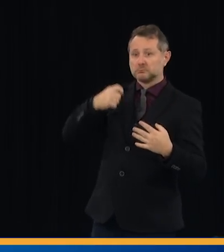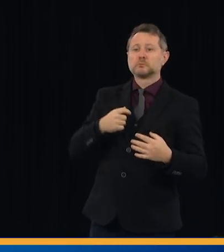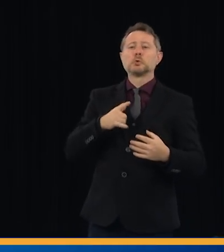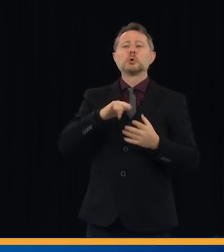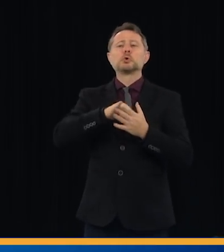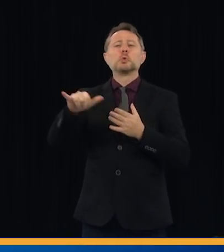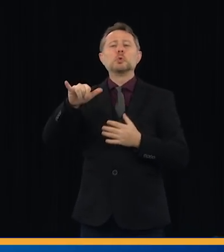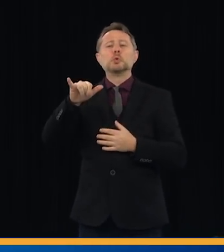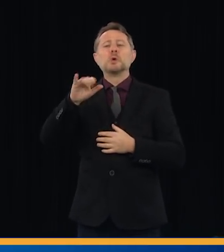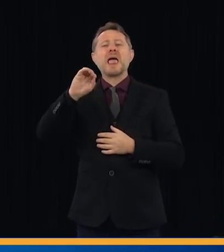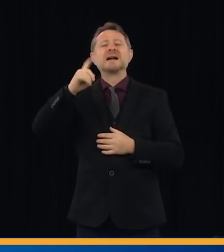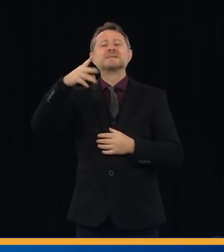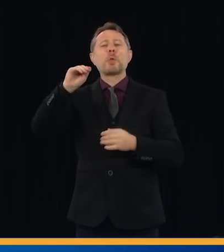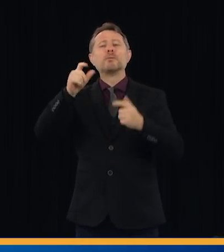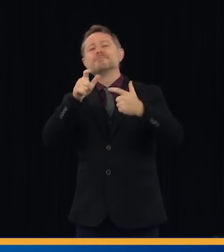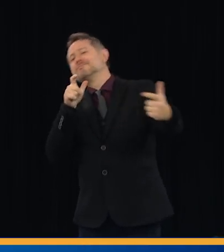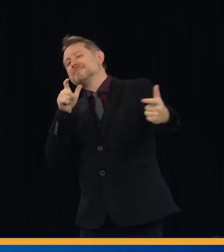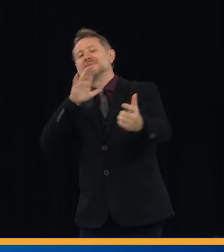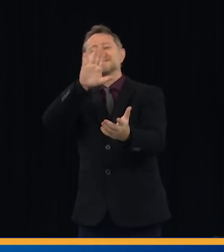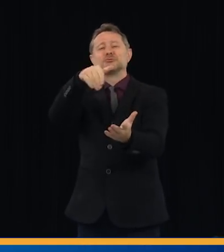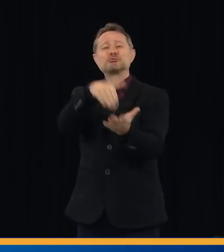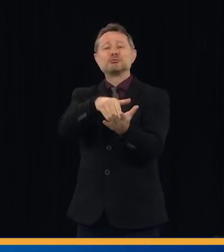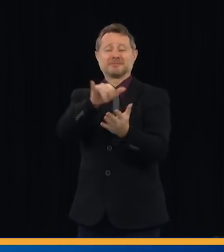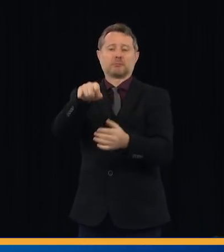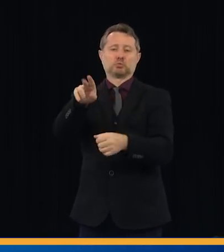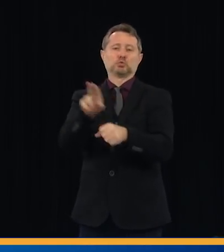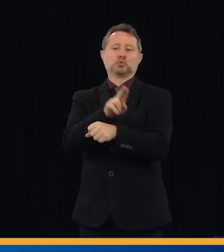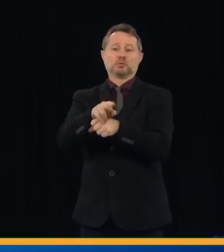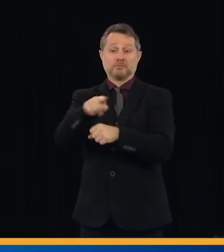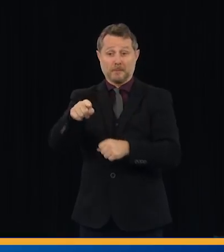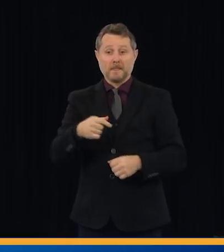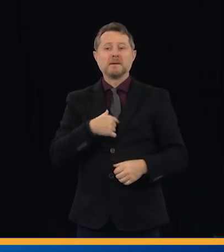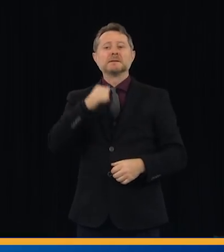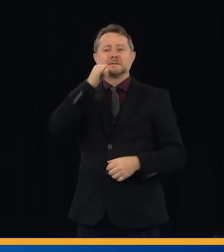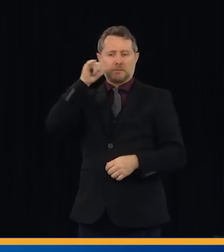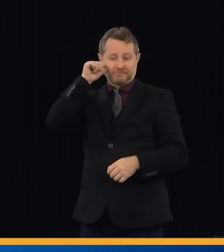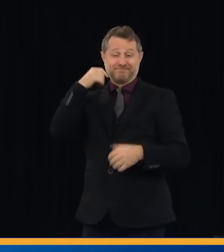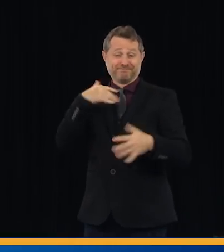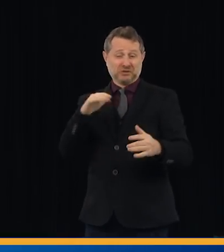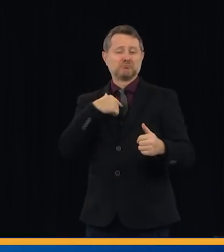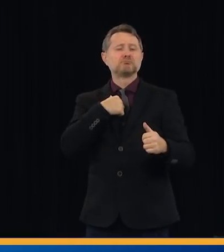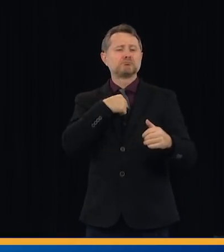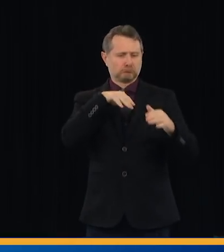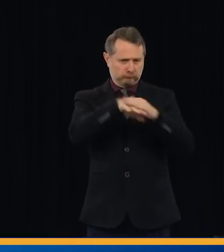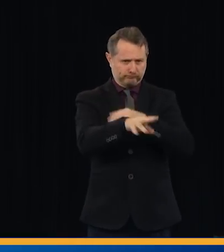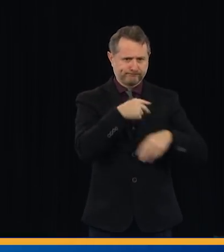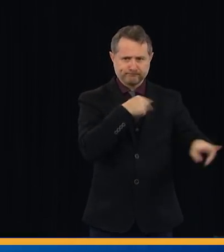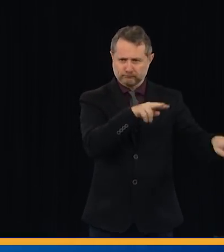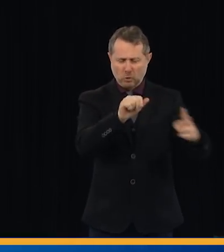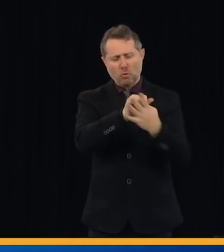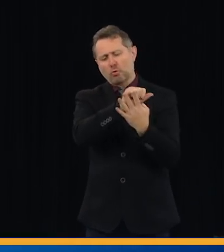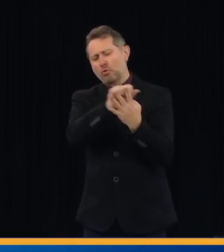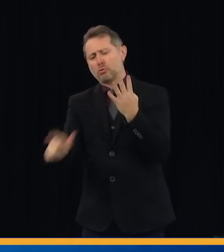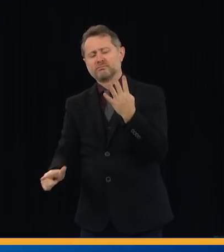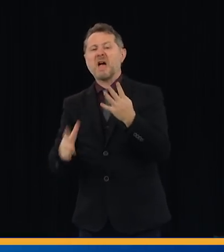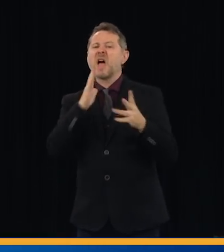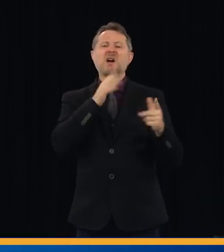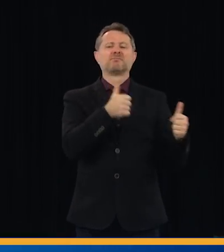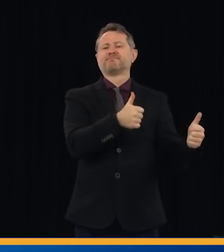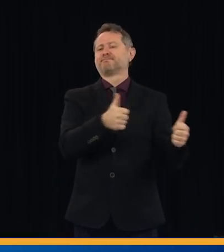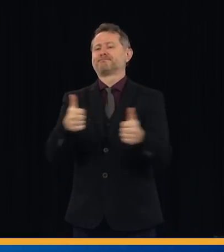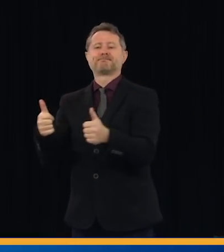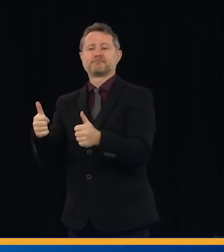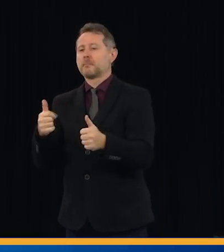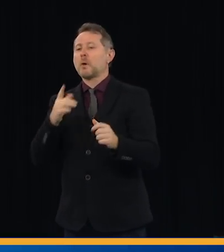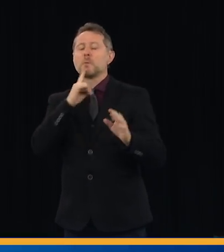Center. I went and toured these sites yesterday. They are perfect. Well, perfect.